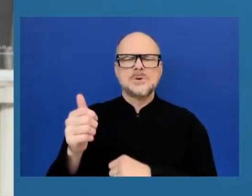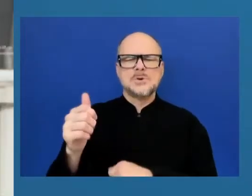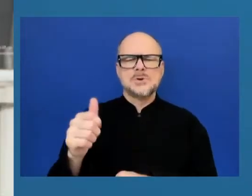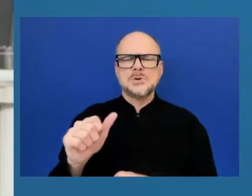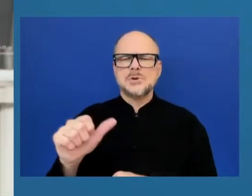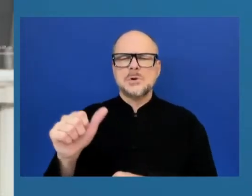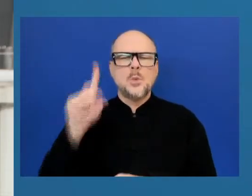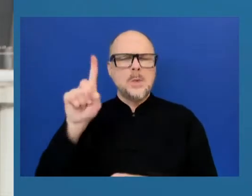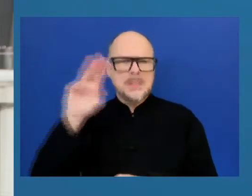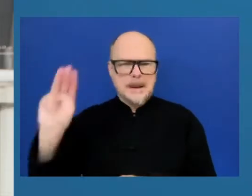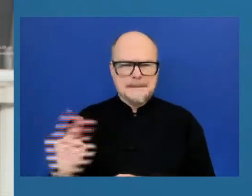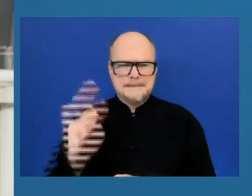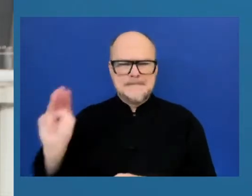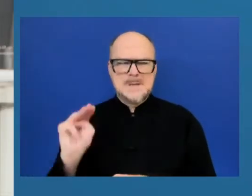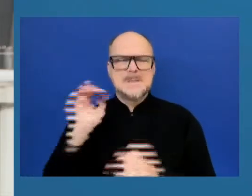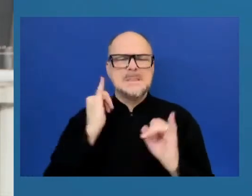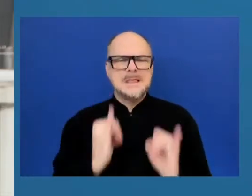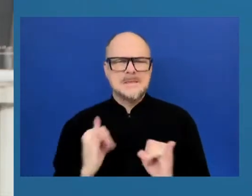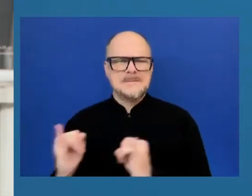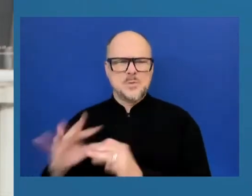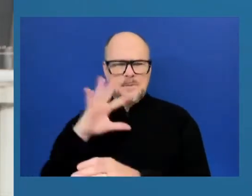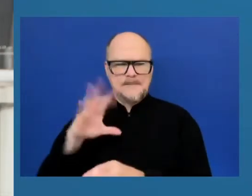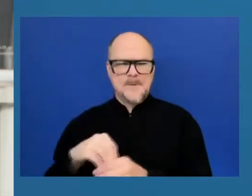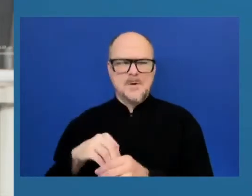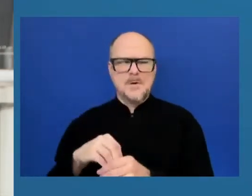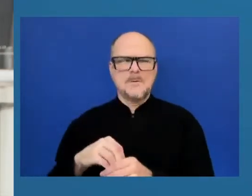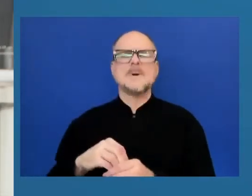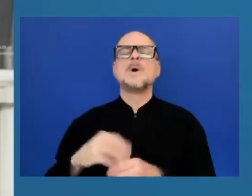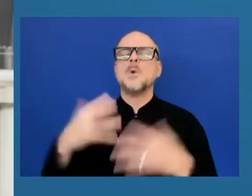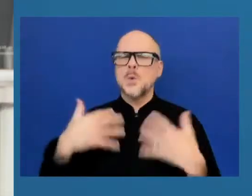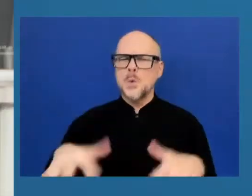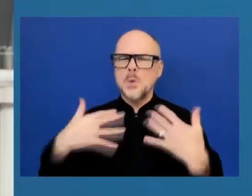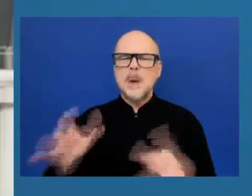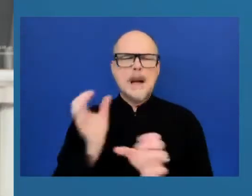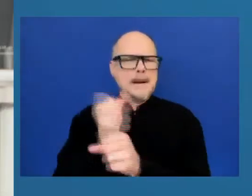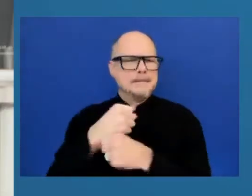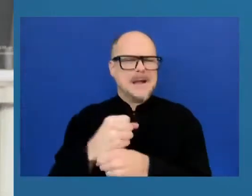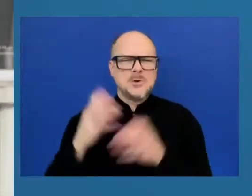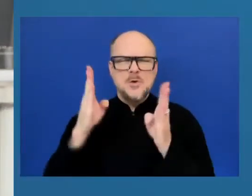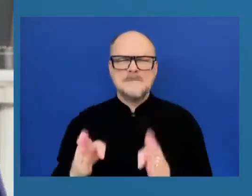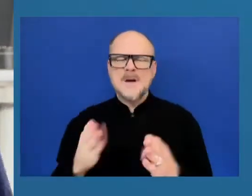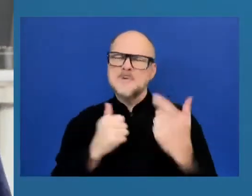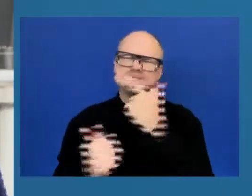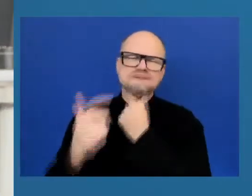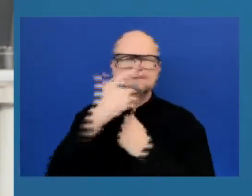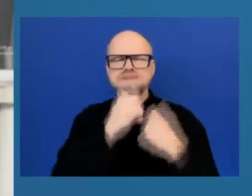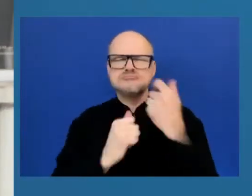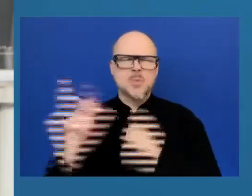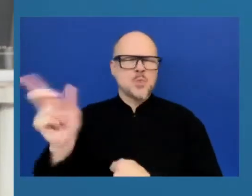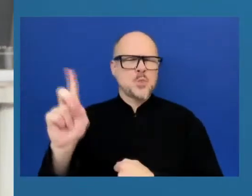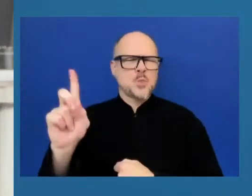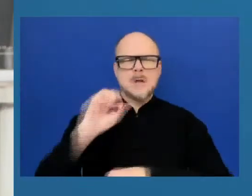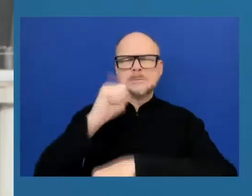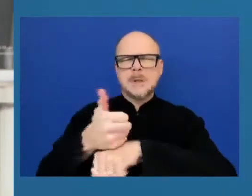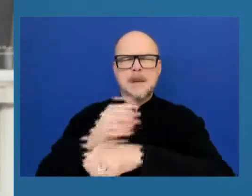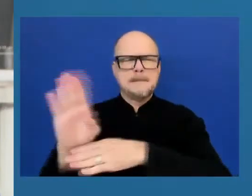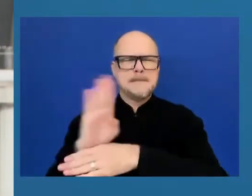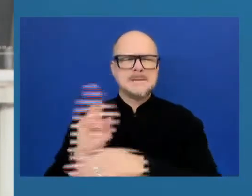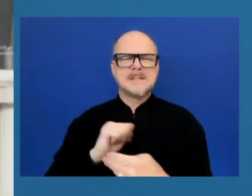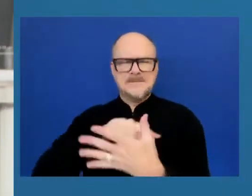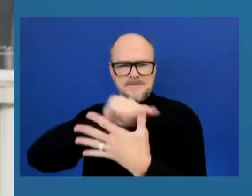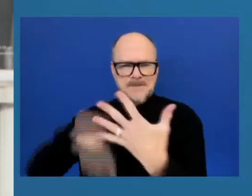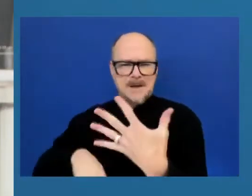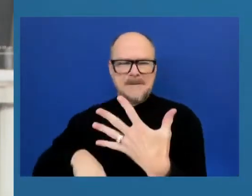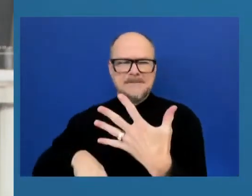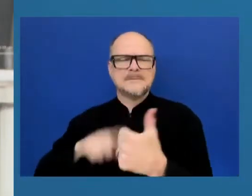announcement. There are a few things that stop manufacturers from going forward. There are really 5 things that we focus on. People. And